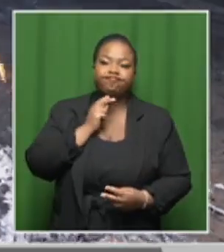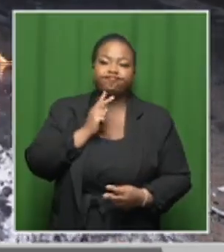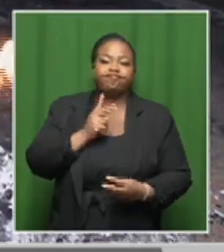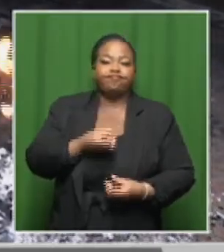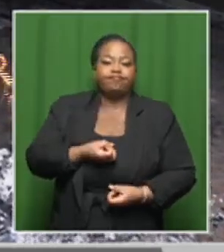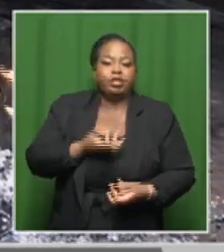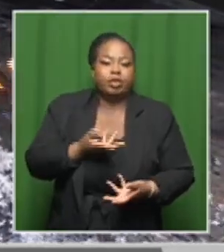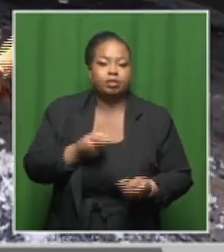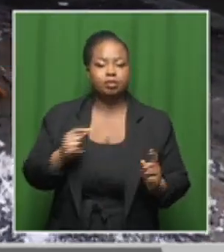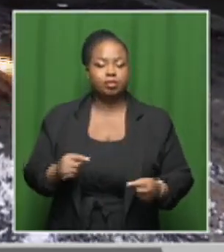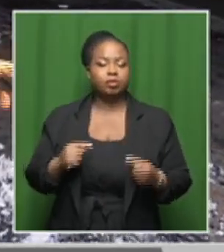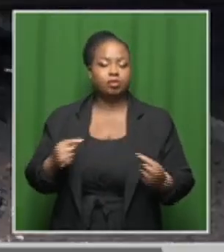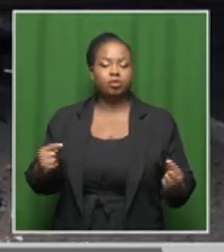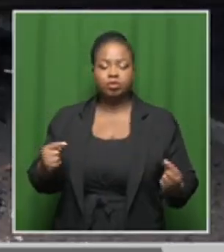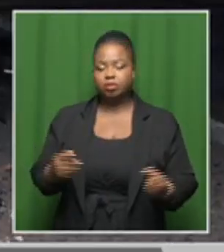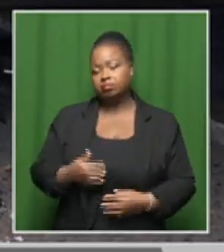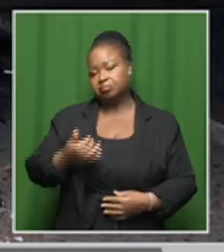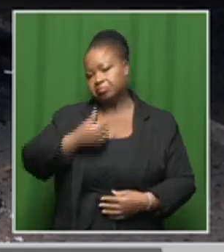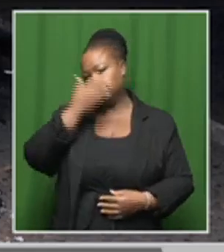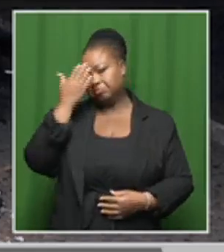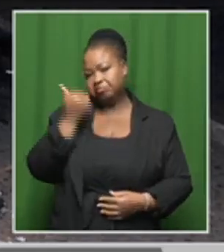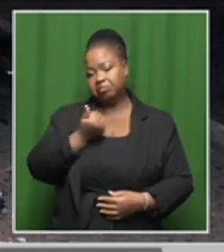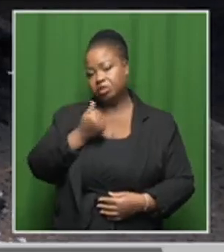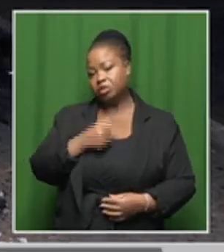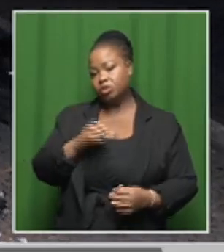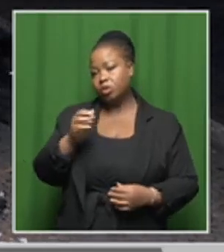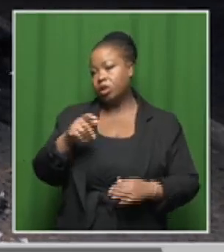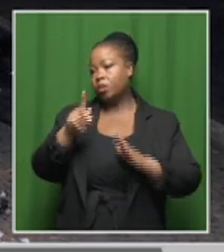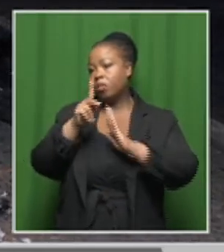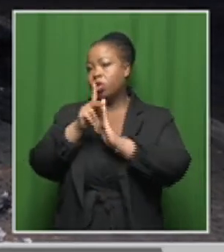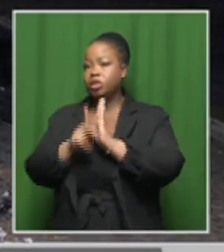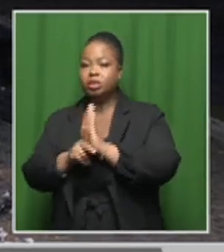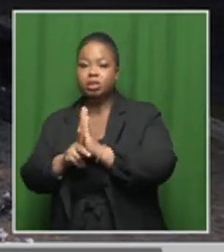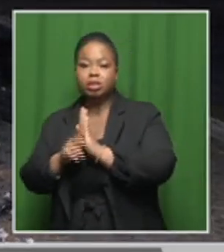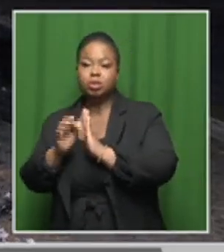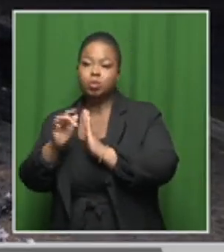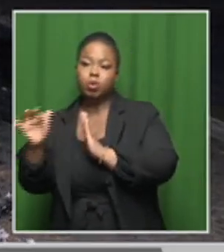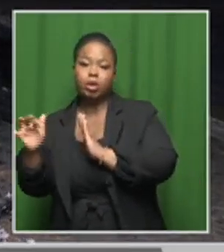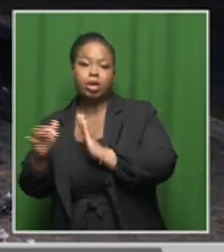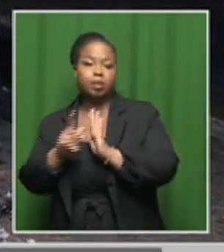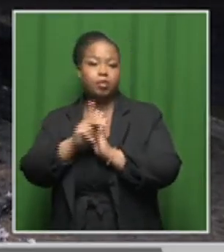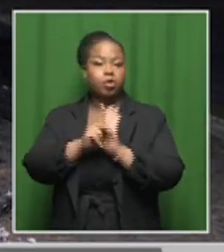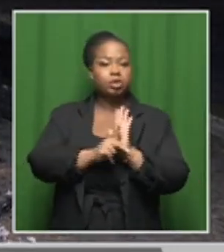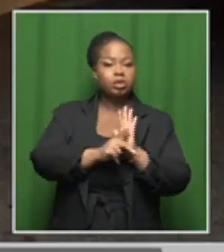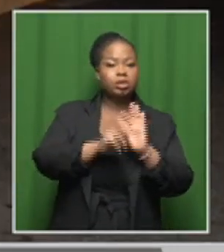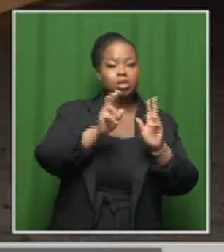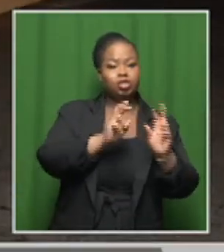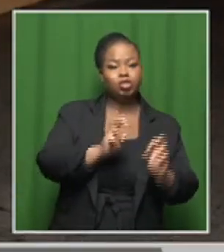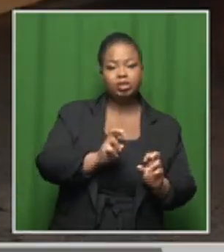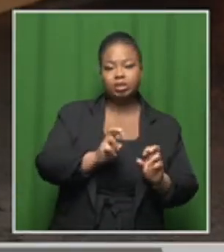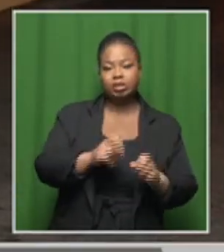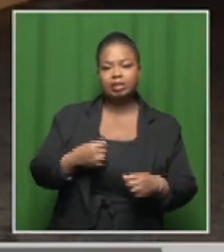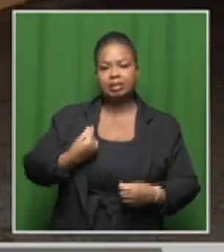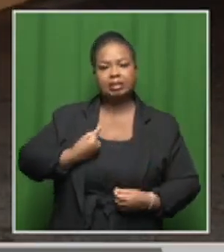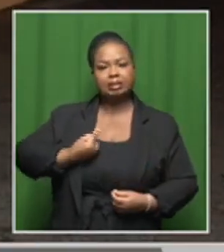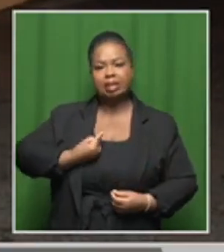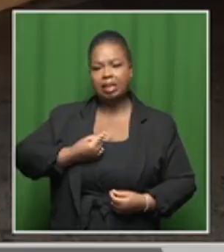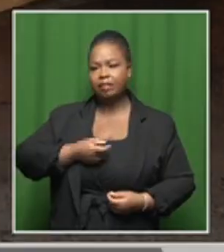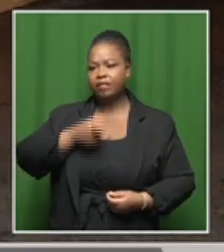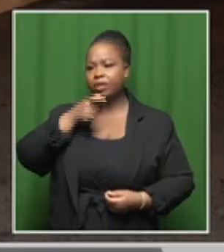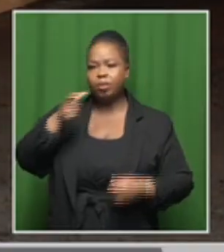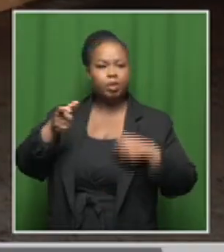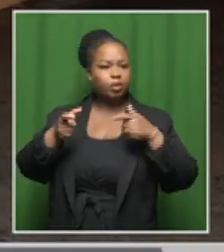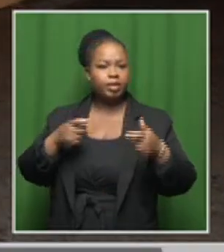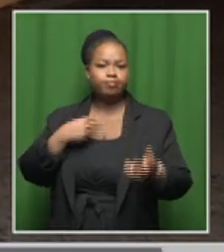whatsoever in determining, water policies or electricity policies. But in fact, it